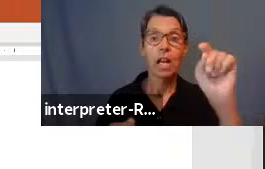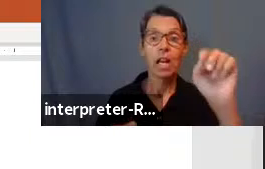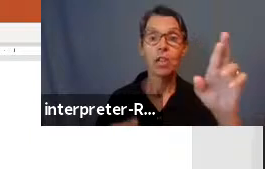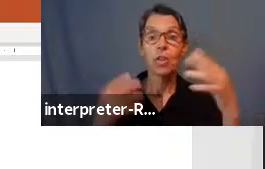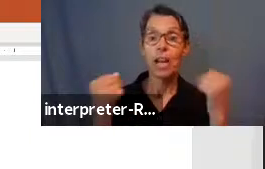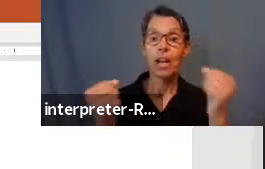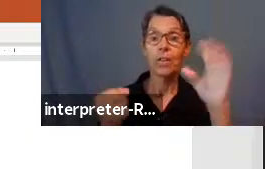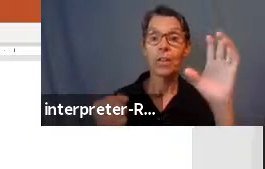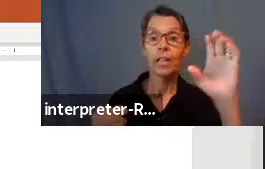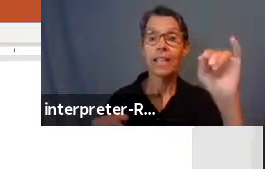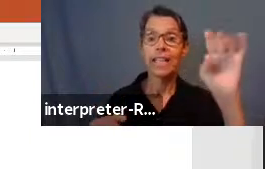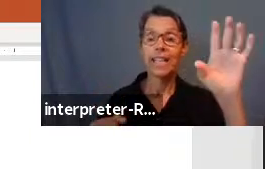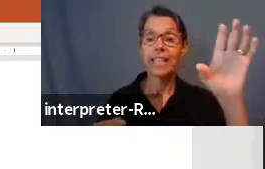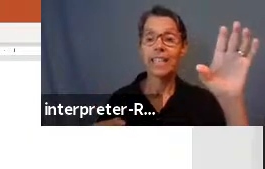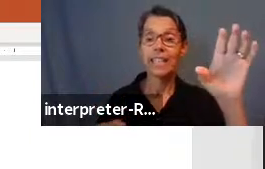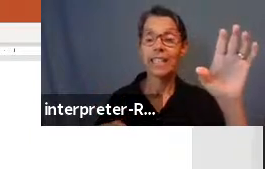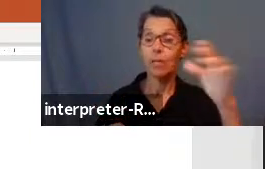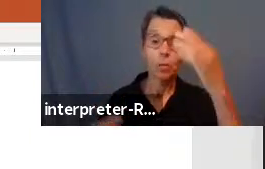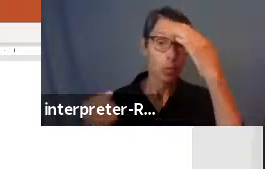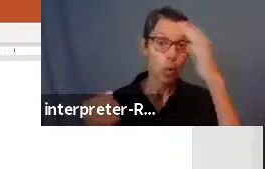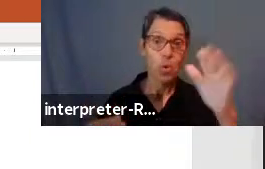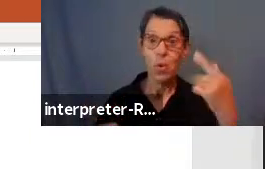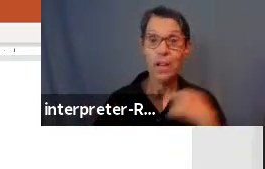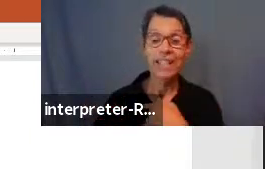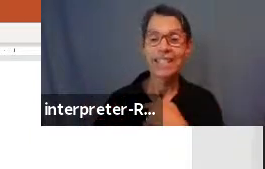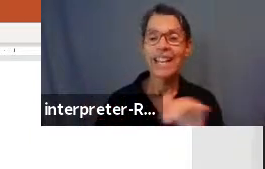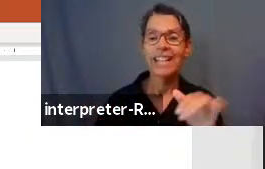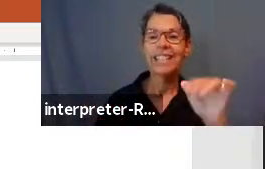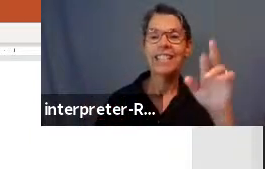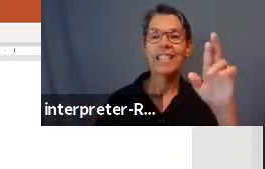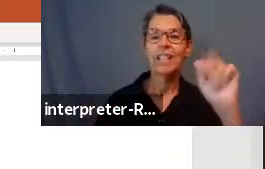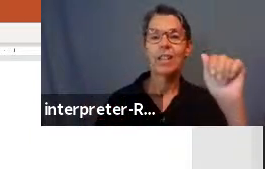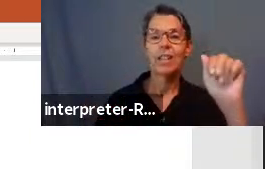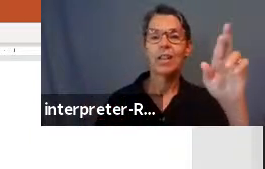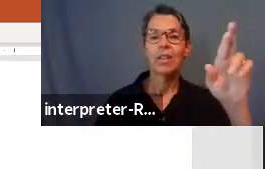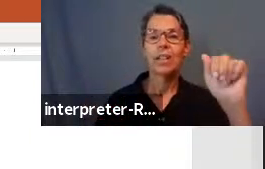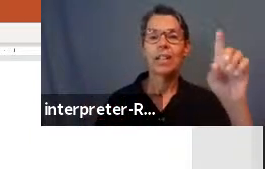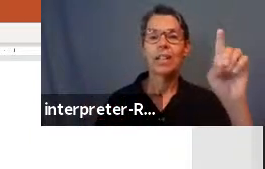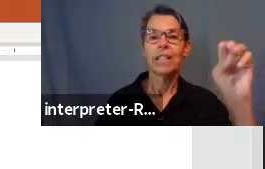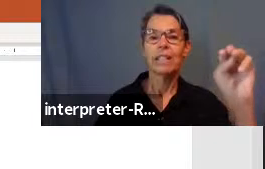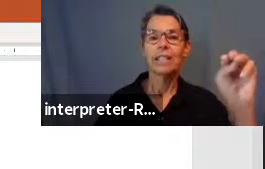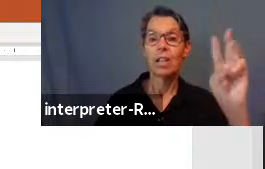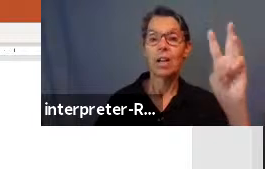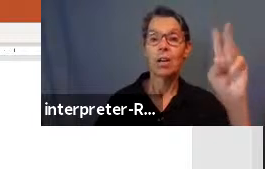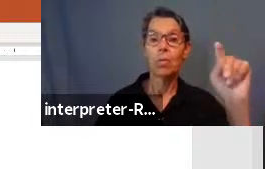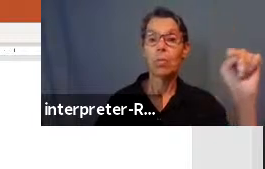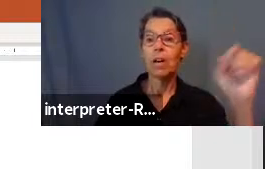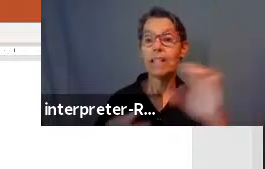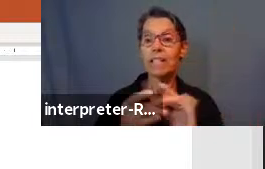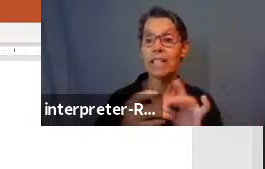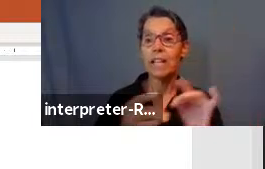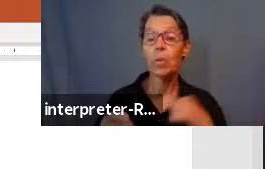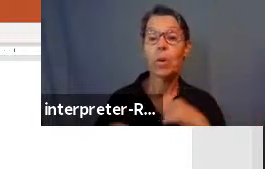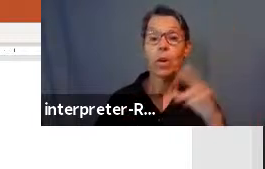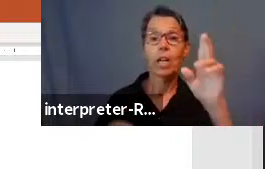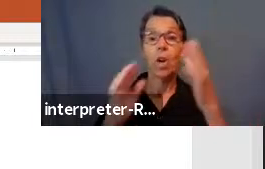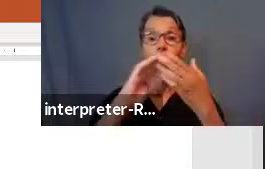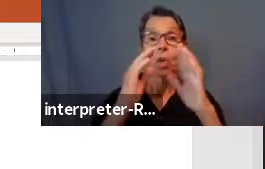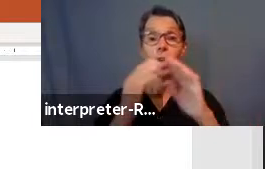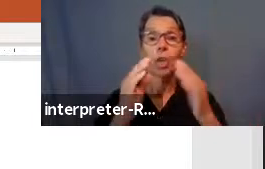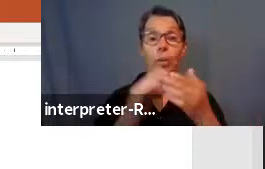Rear Admiral Watts was saying, we are an urban Indian health center in Wichita, Kansas. We're also